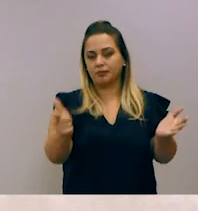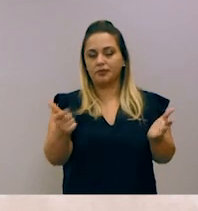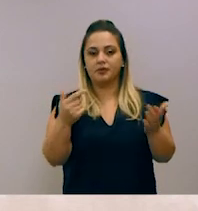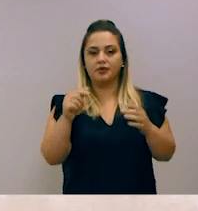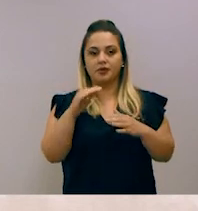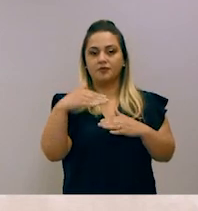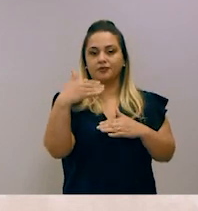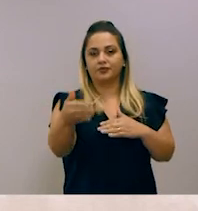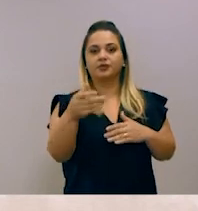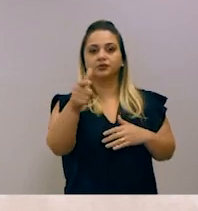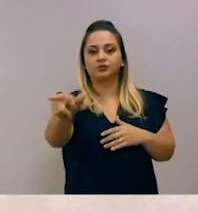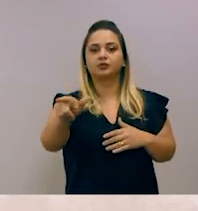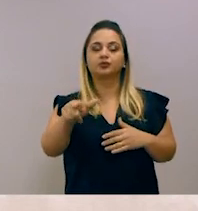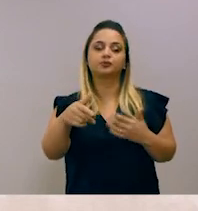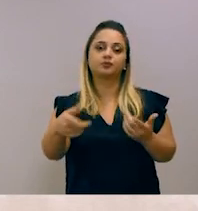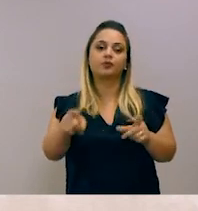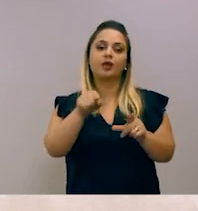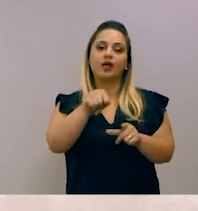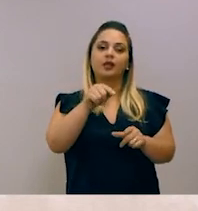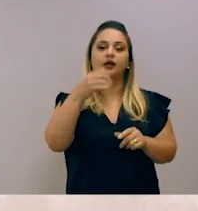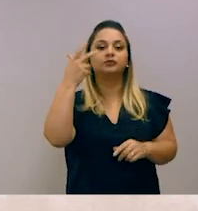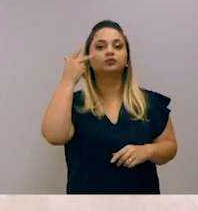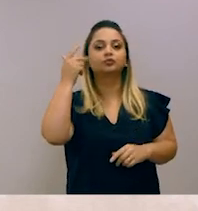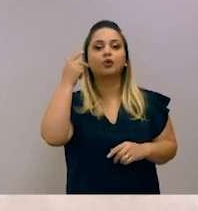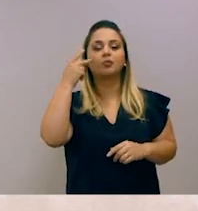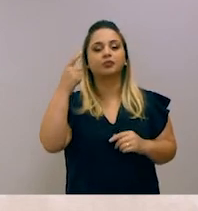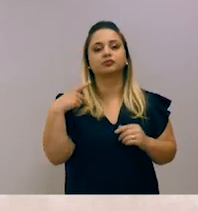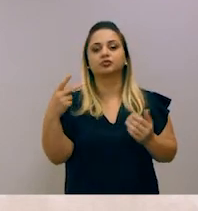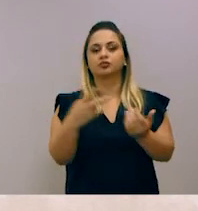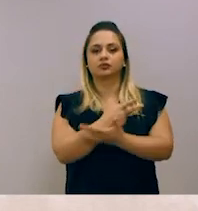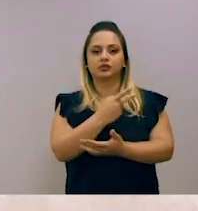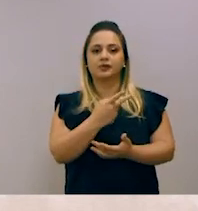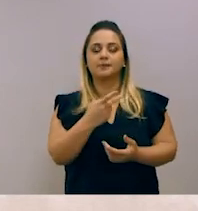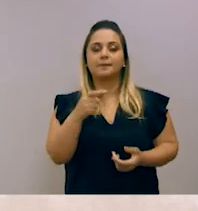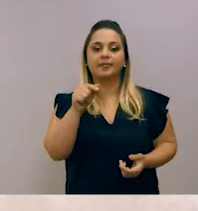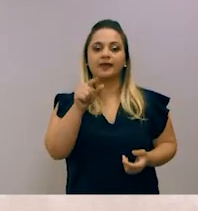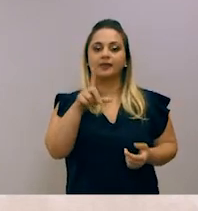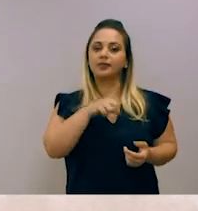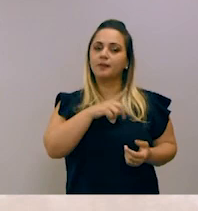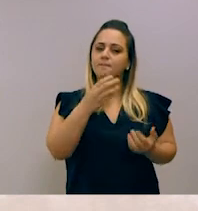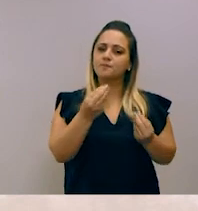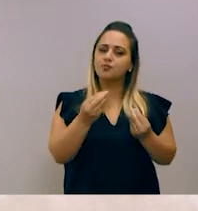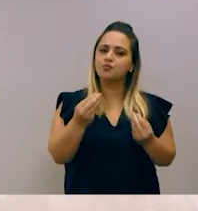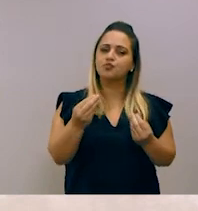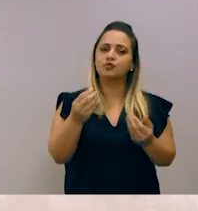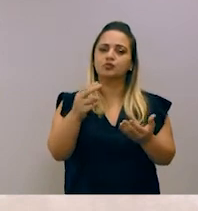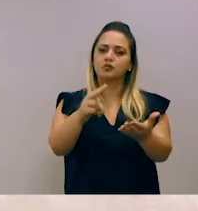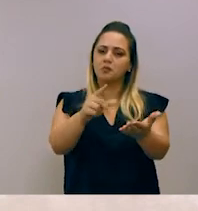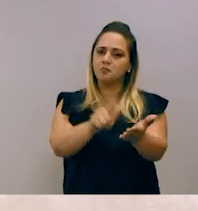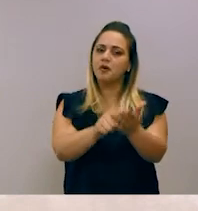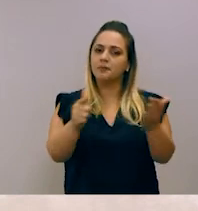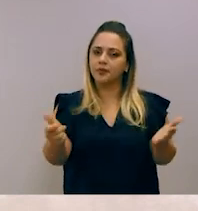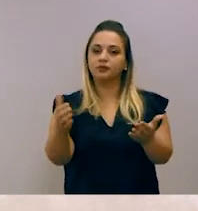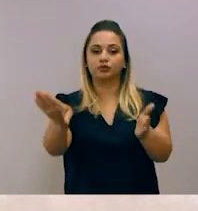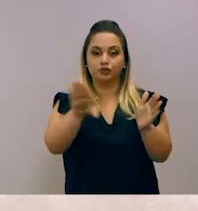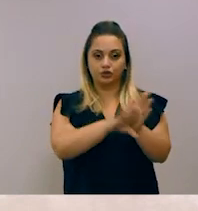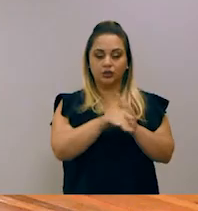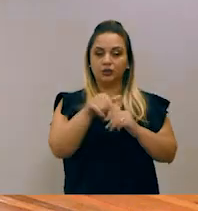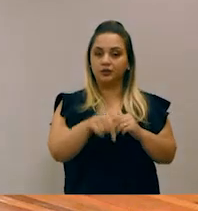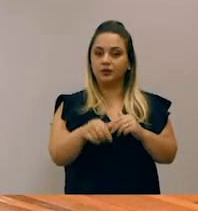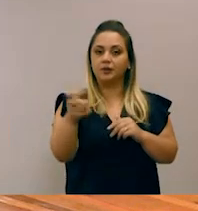requirements in comparison to the other status, it's normal to happen. Many requirements, they